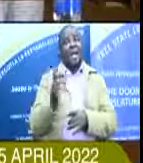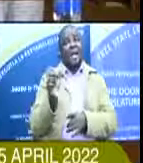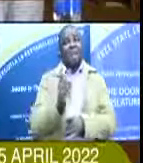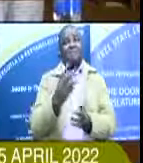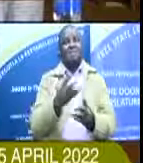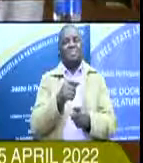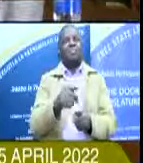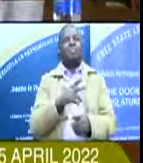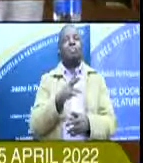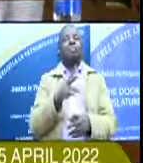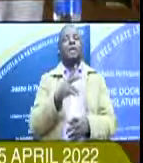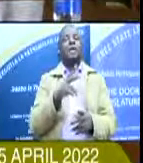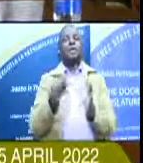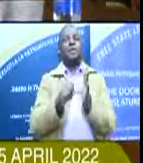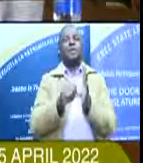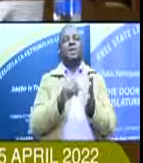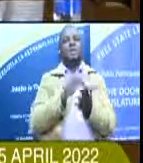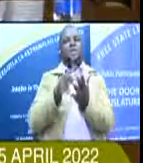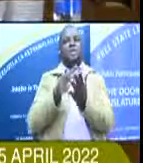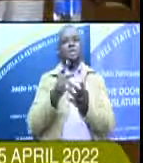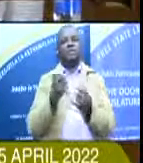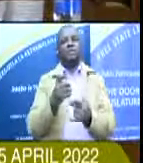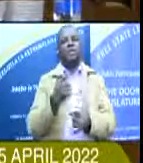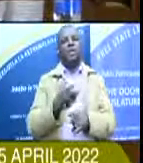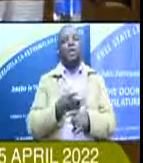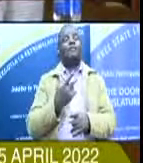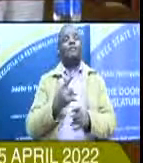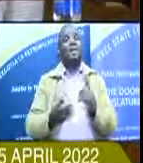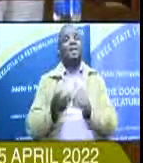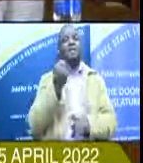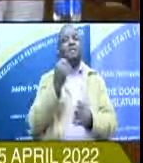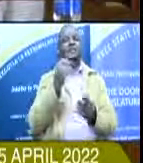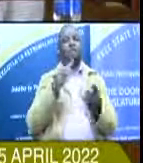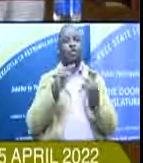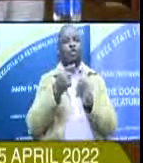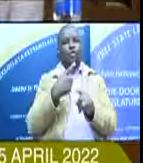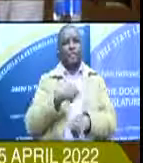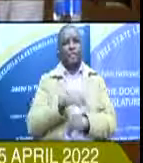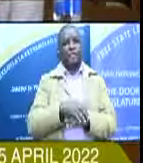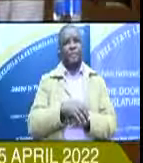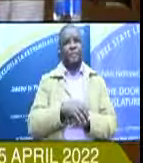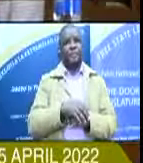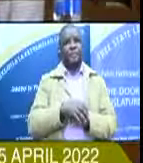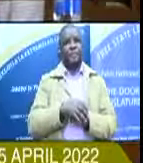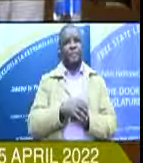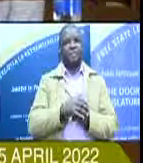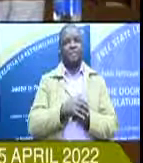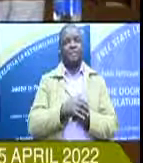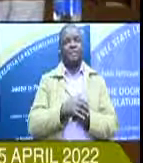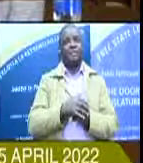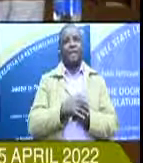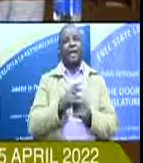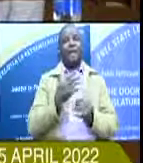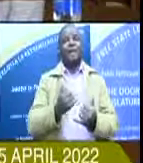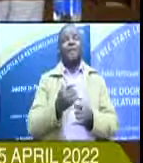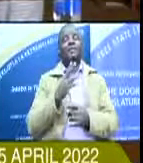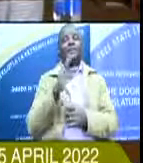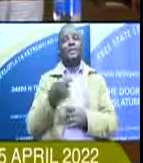number of officials needed to achieve our mandate. As a result,